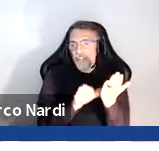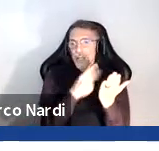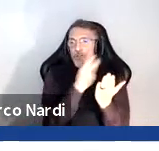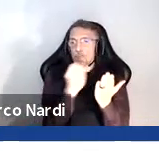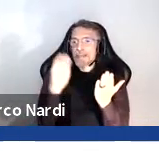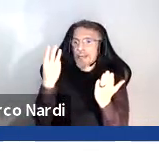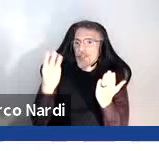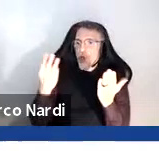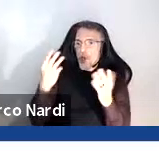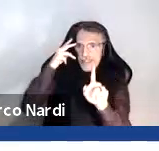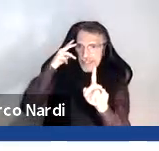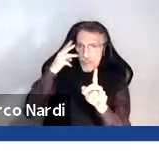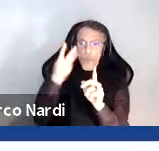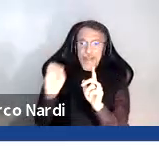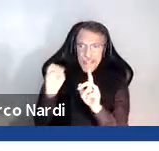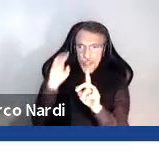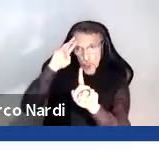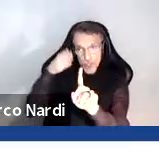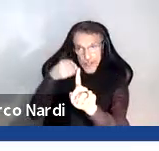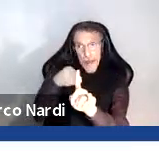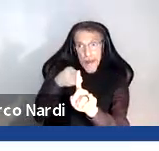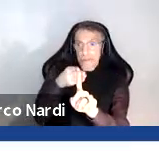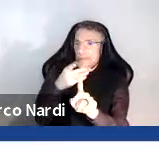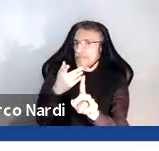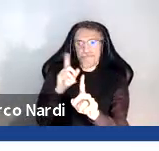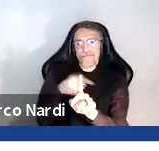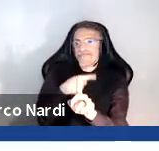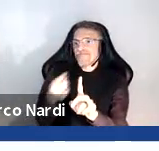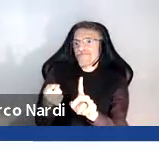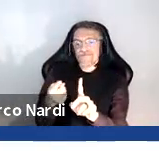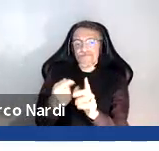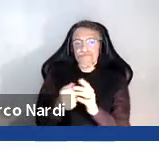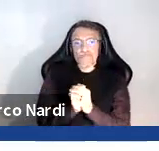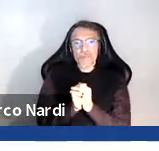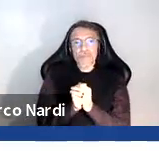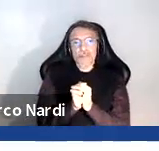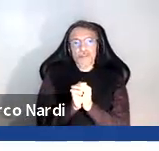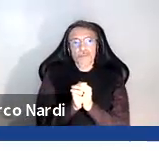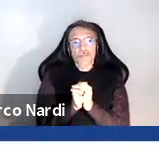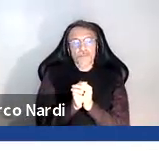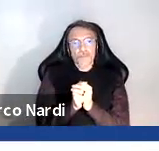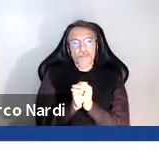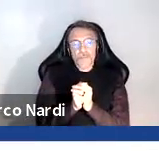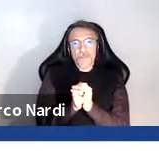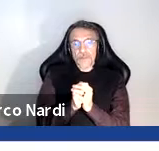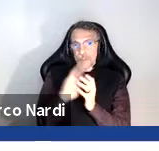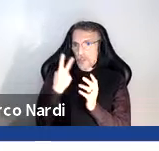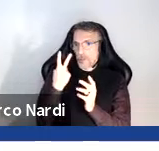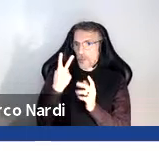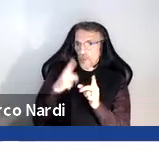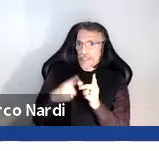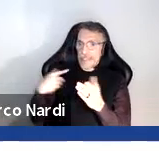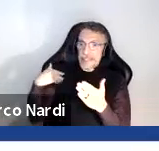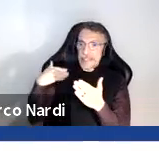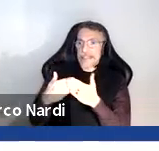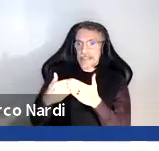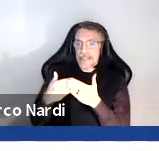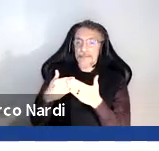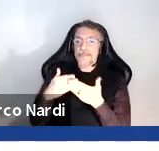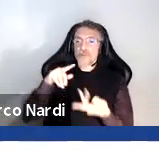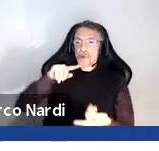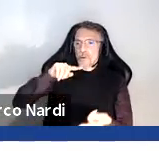2030. My third point is even gloomier, I'm afraid. Okay. This situation, this adverse